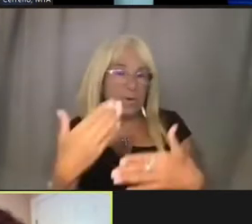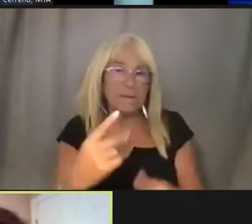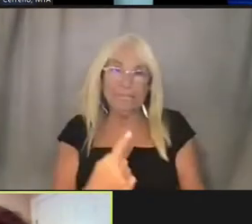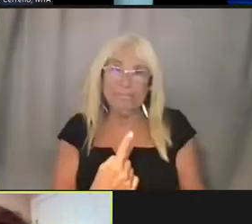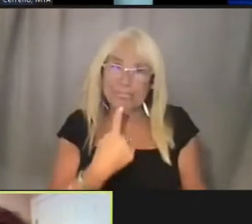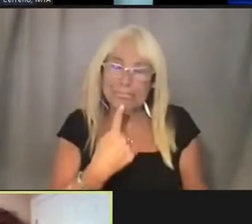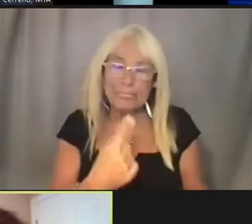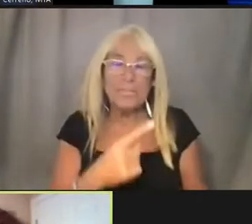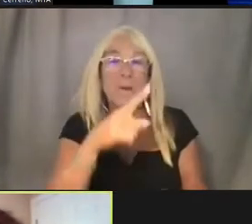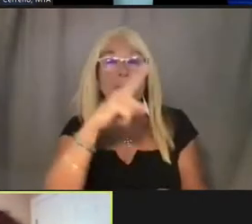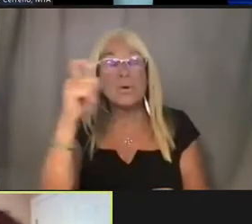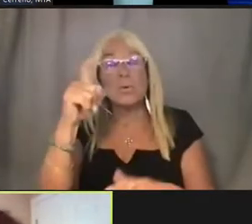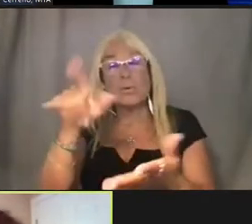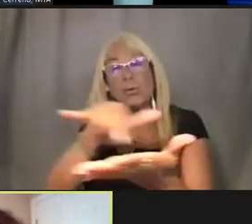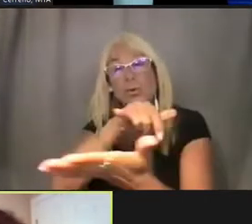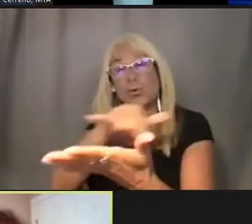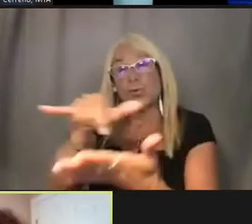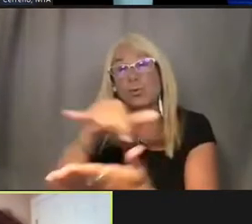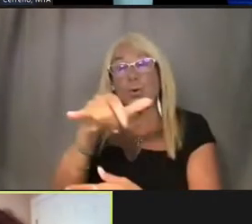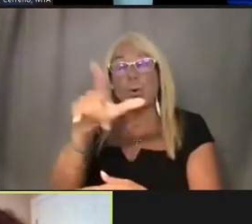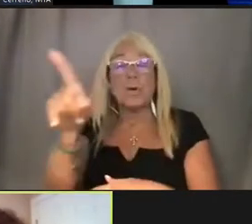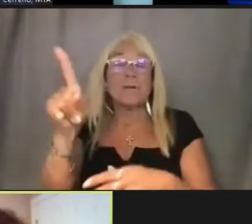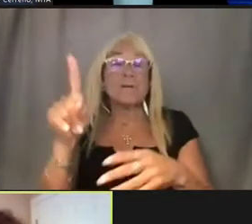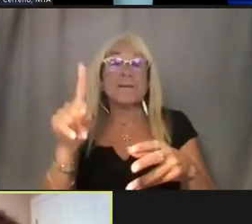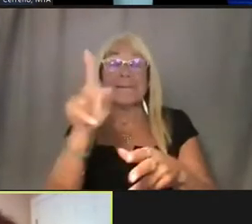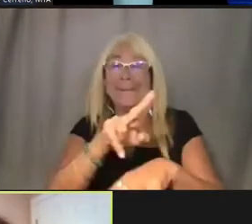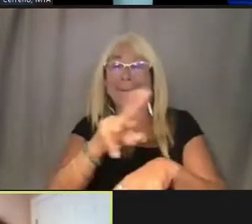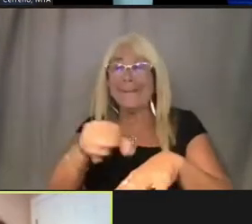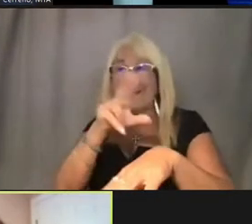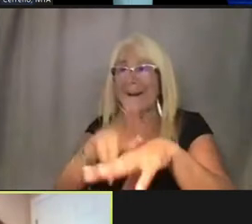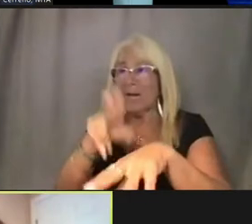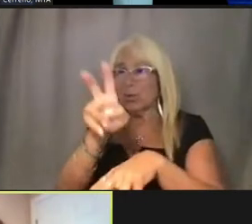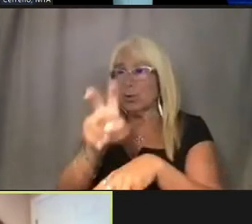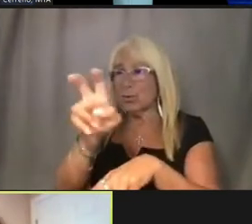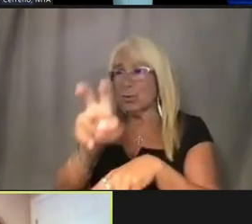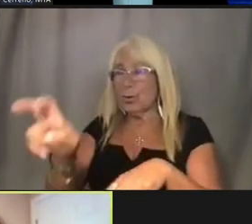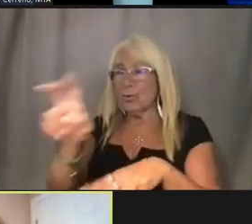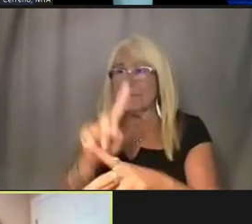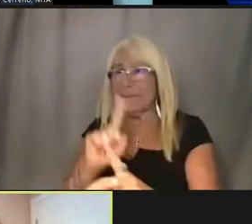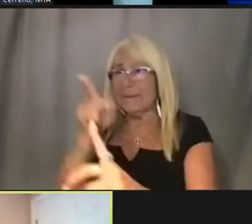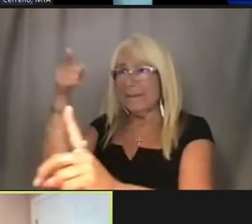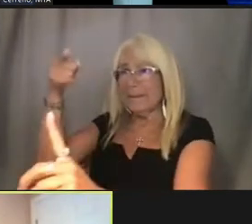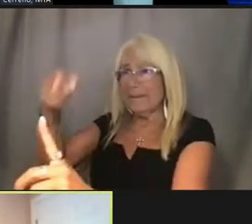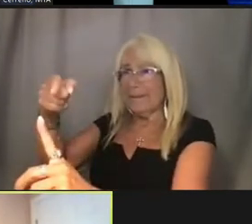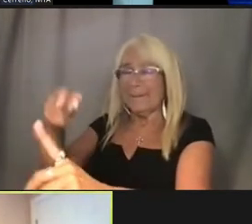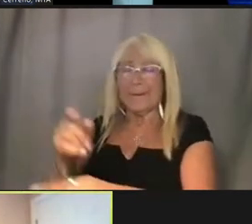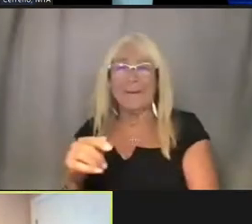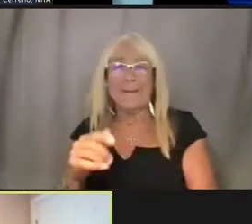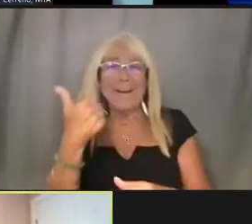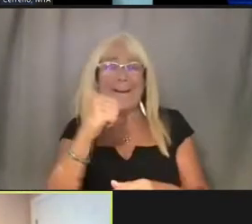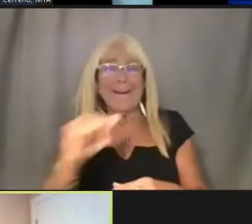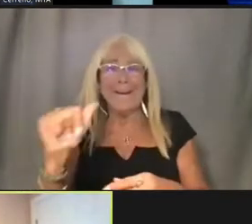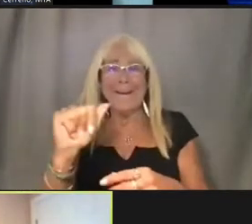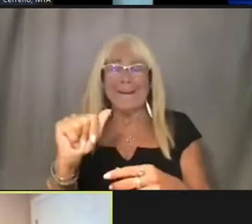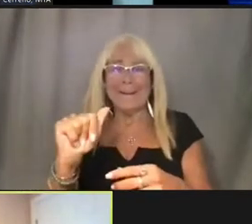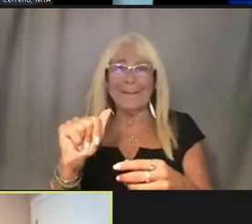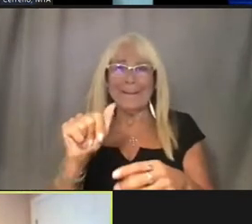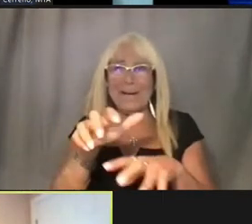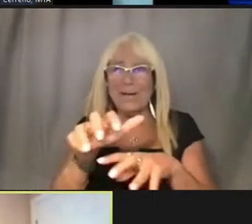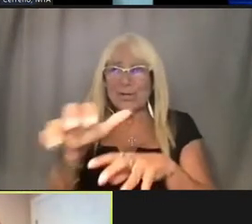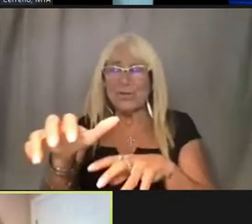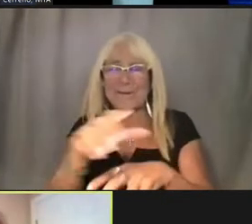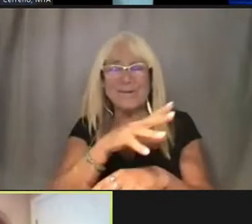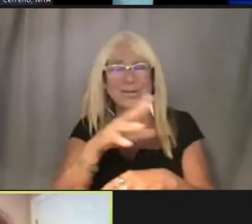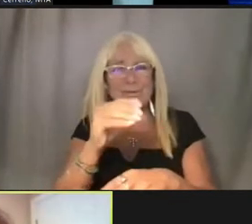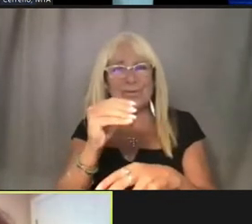because New York City is a national tourism and commuter destination any suggestion any congestion relief or pricing models need to